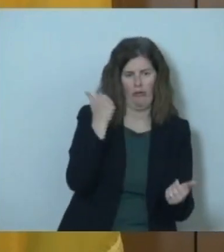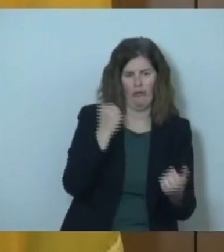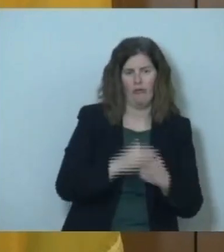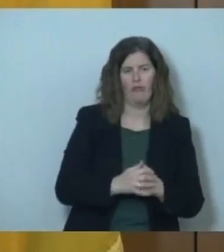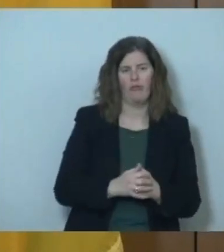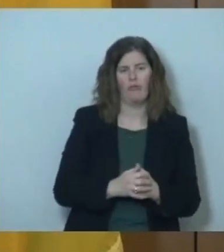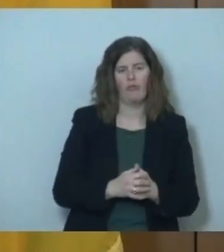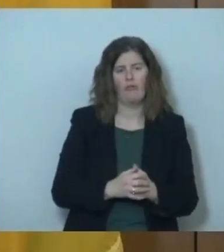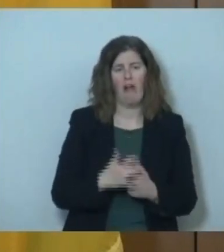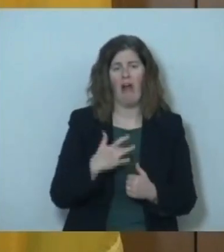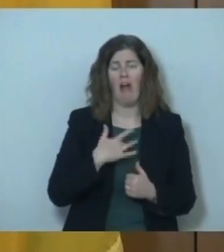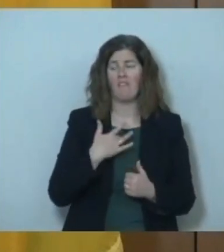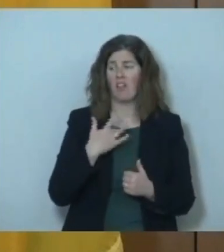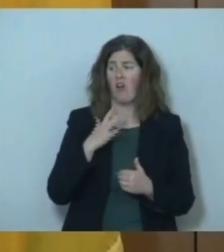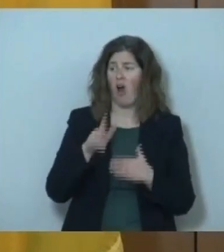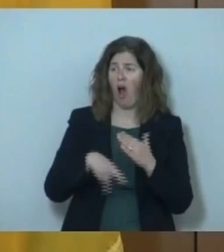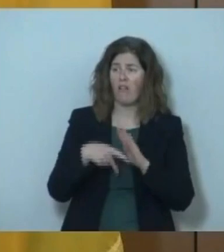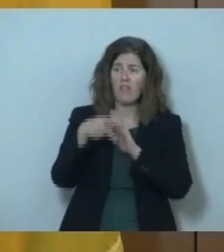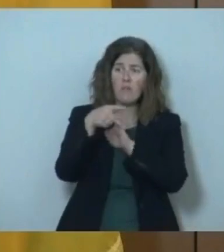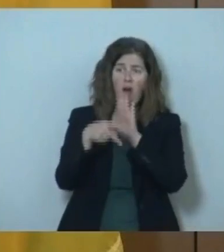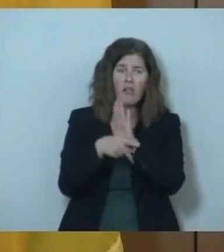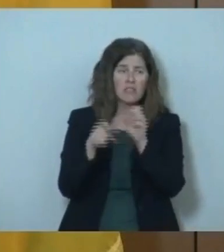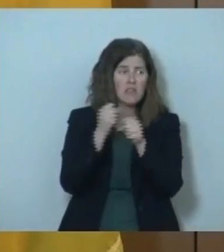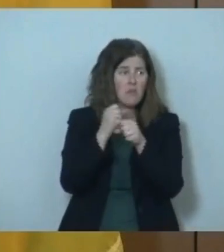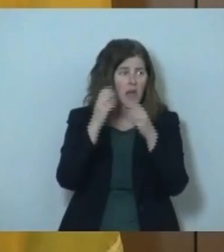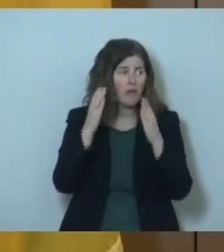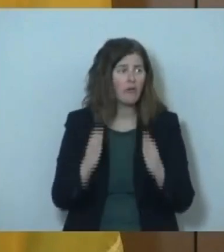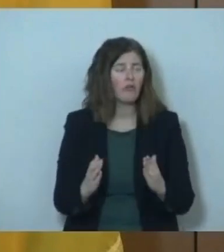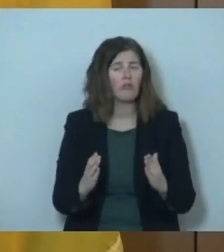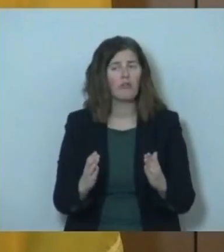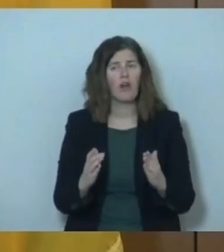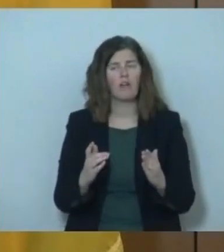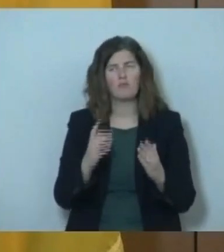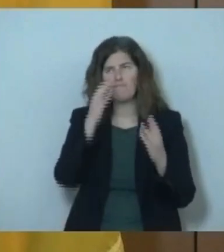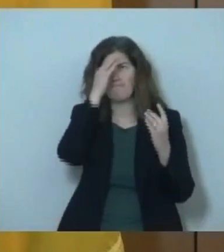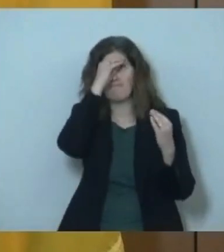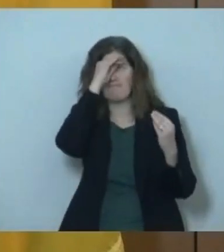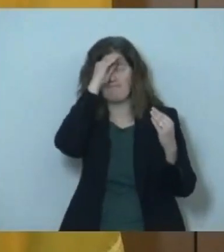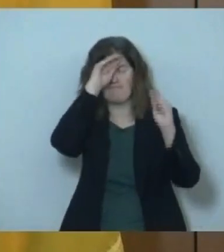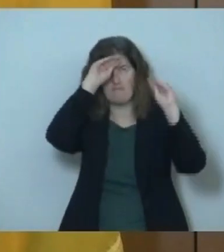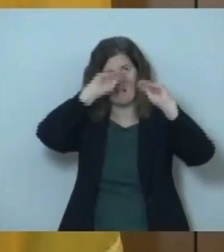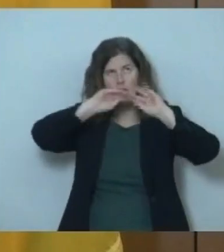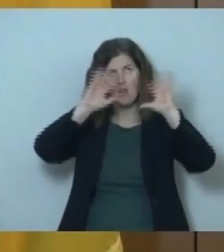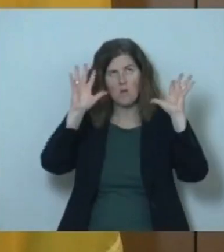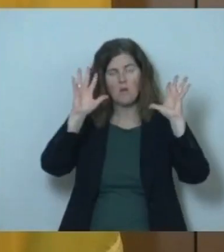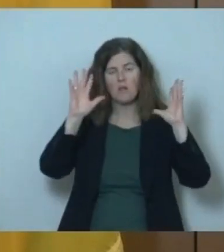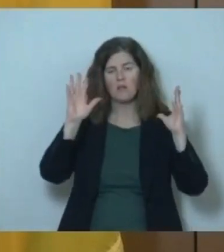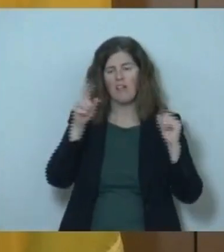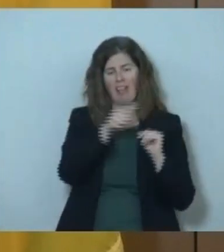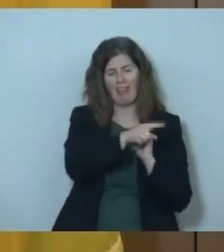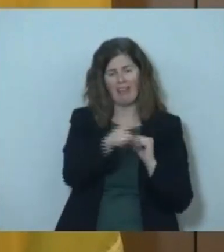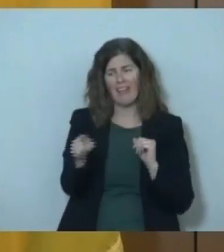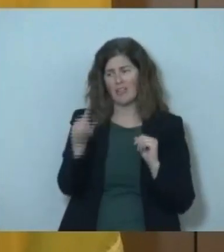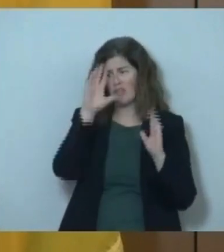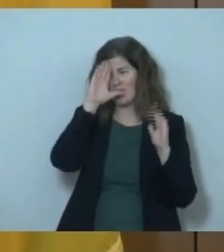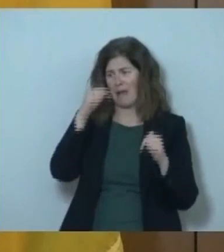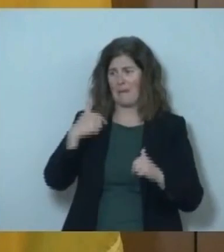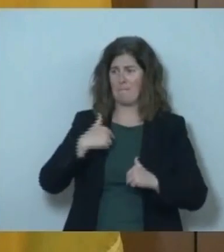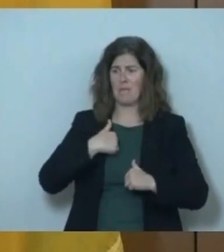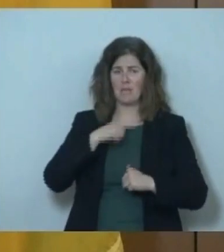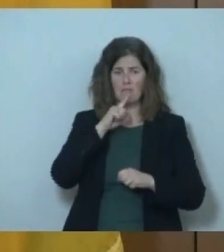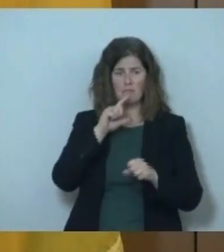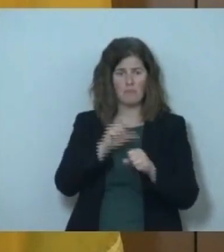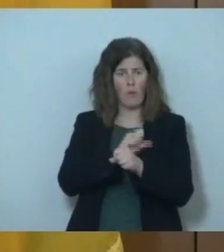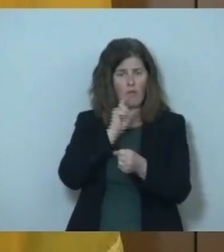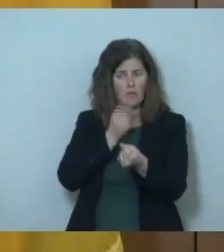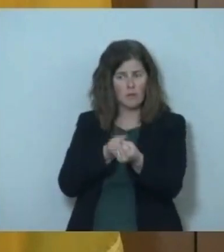that all of our policymakers need to think clearly, and they should expect me to be supporting